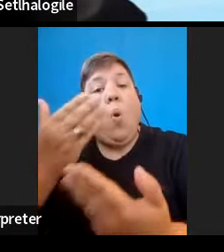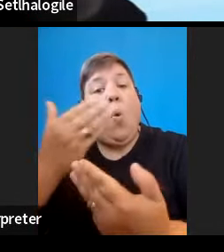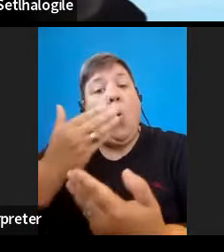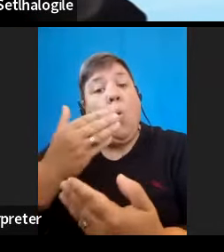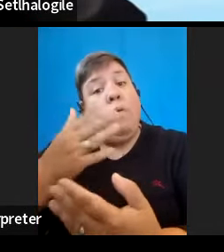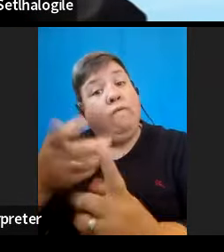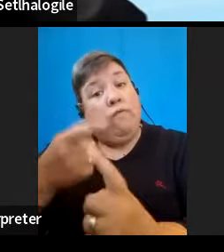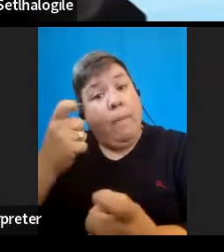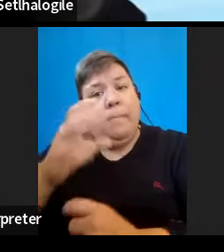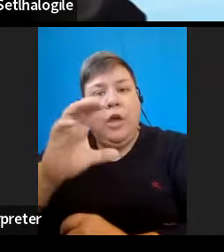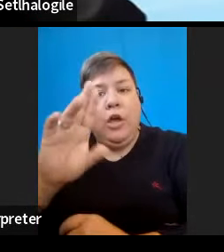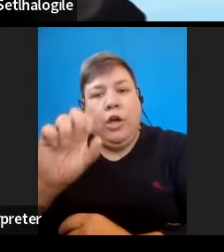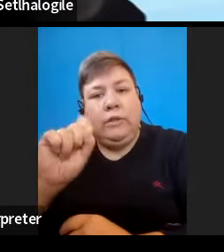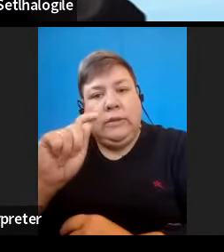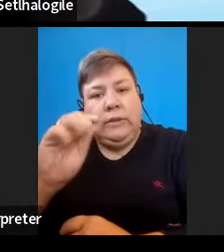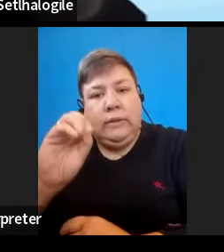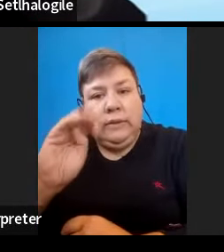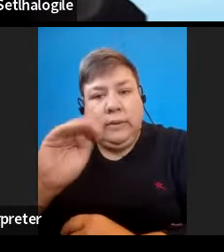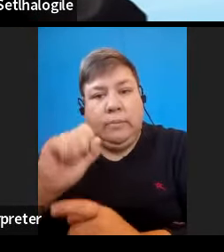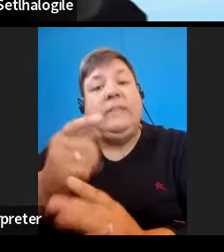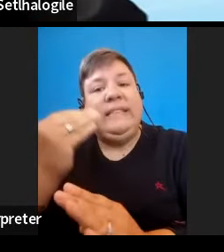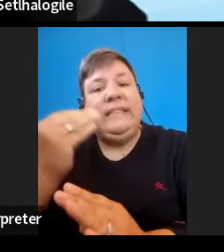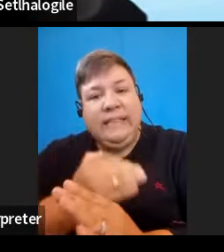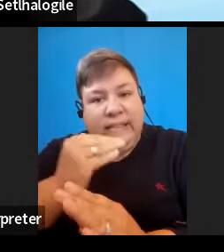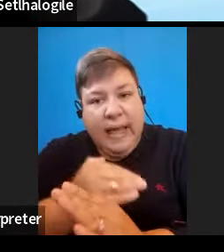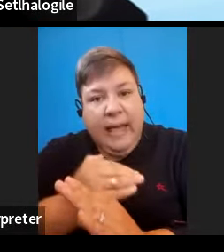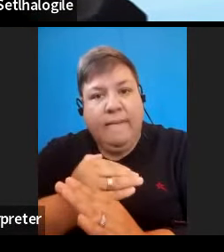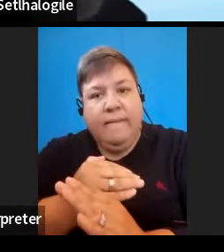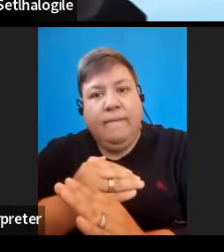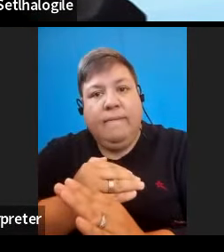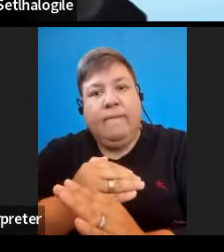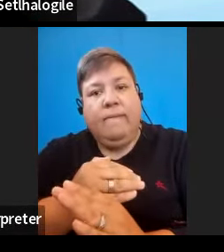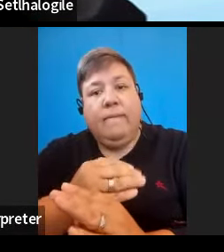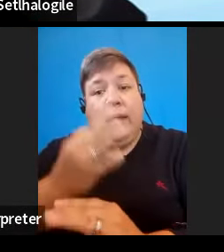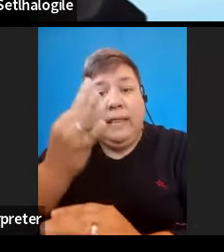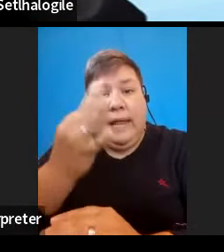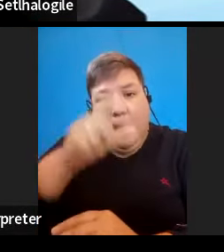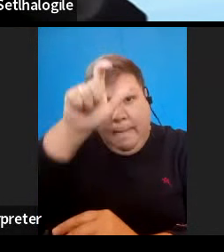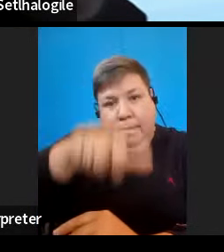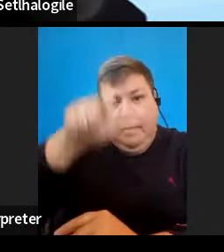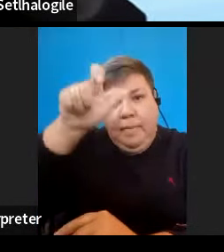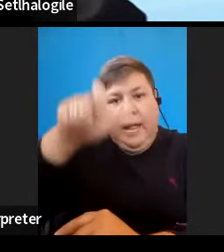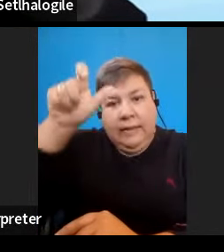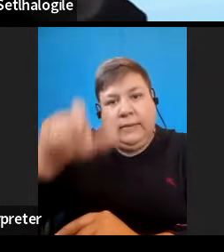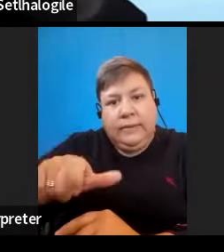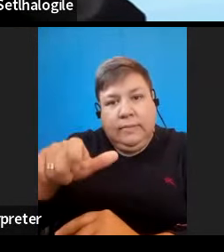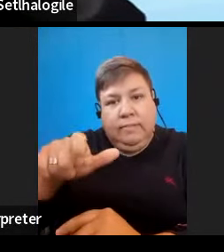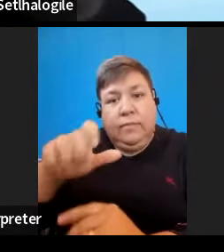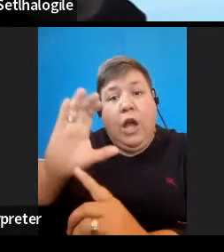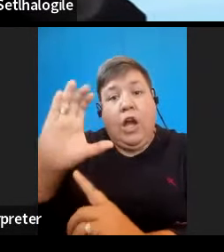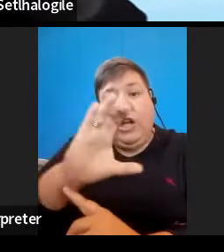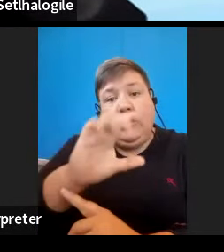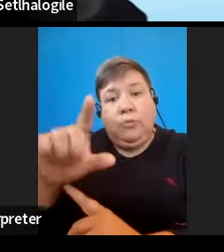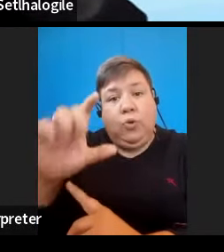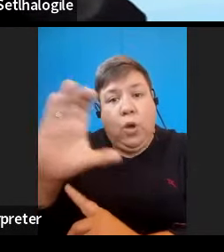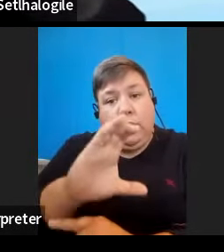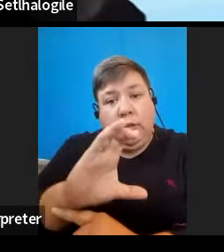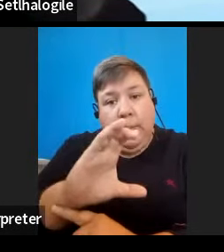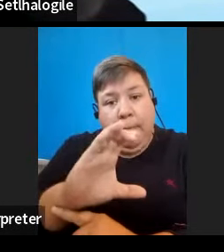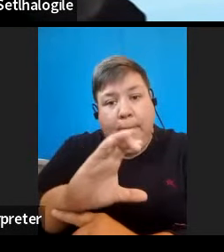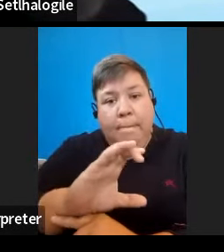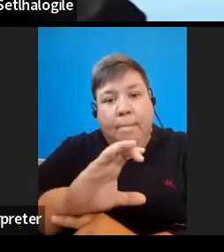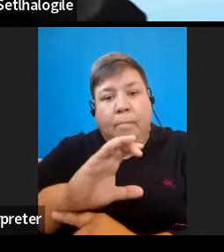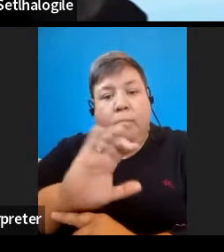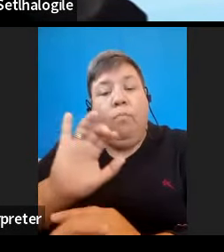Organization, particularly SAFE. SAFE has 3 pillars in it: customs to customs, which then